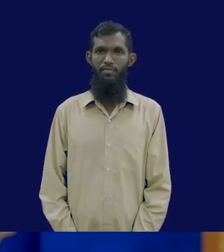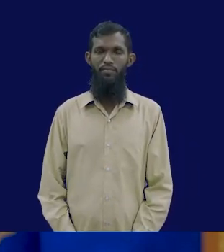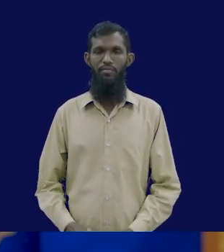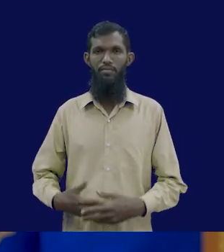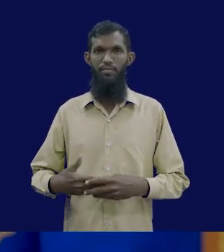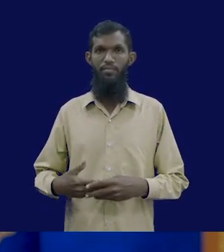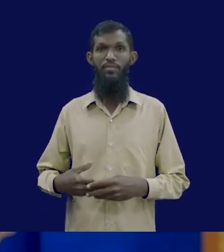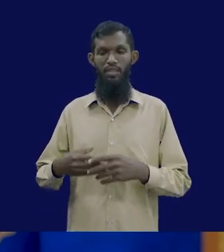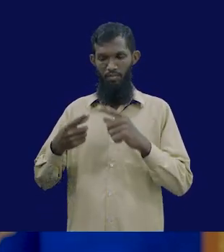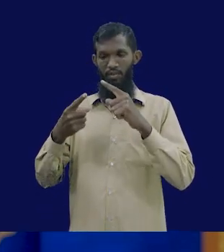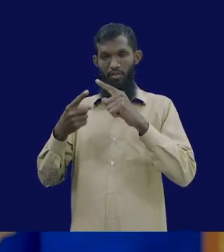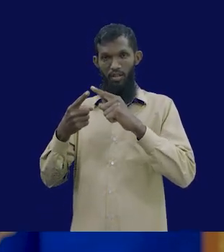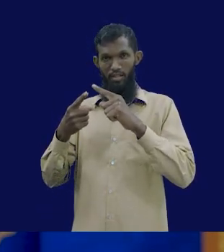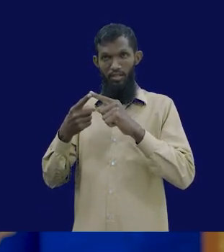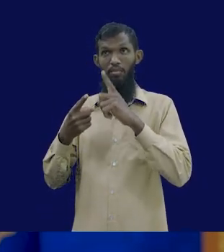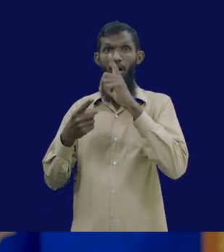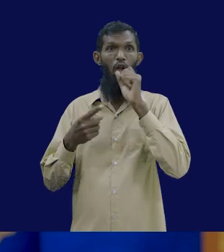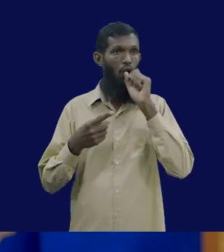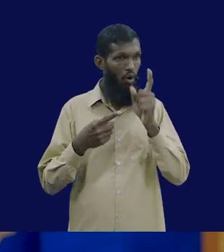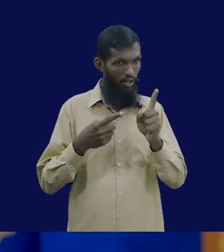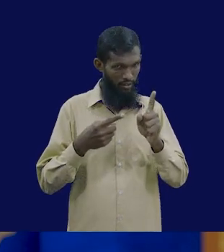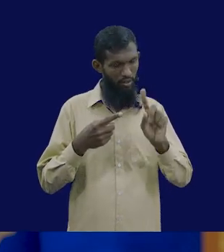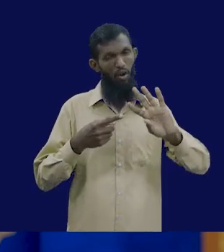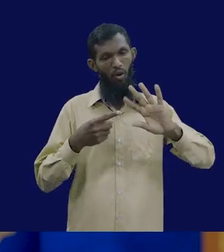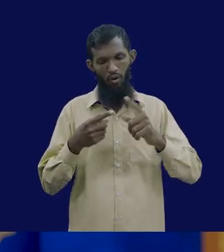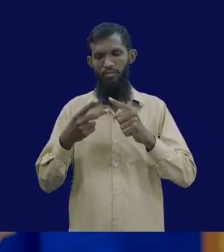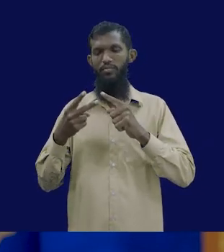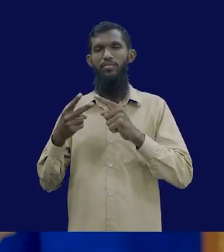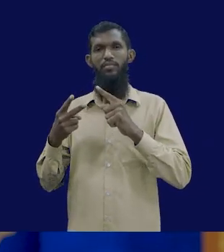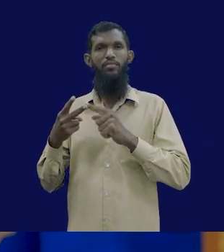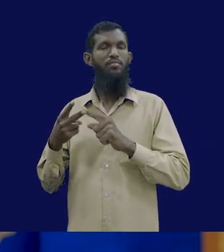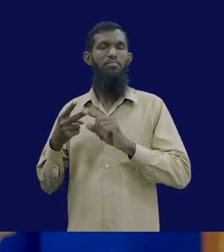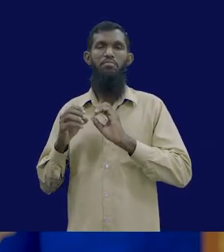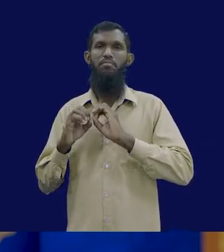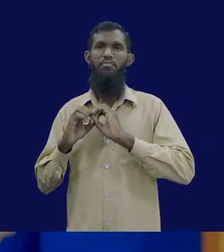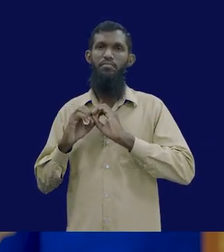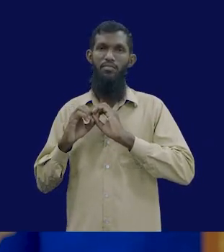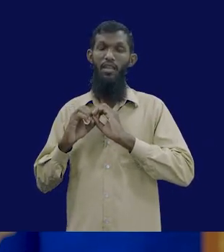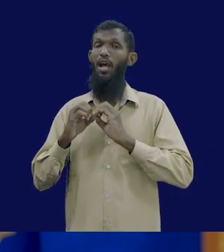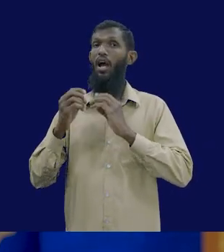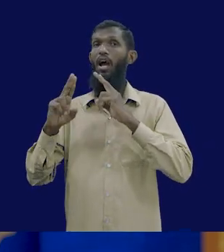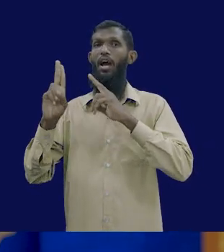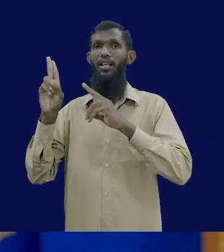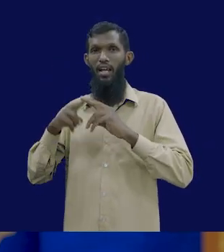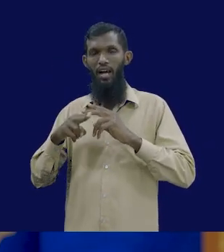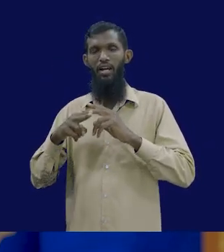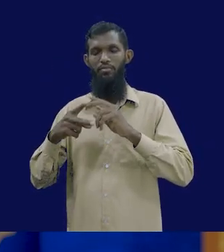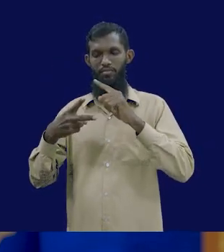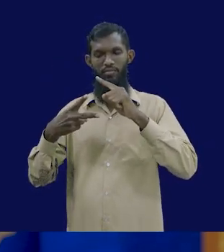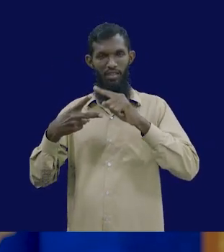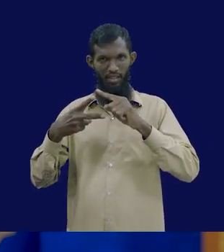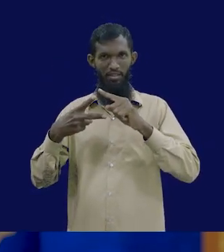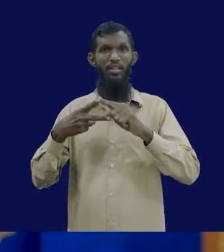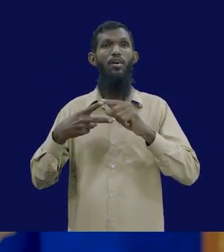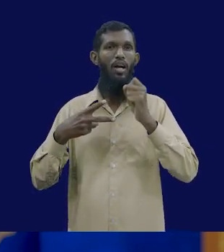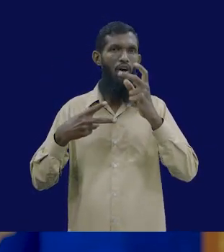Mainly, it's either prescribed or prohibited. The first category is